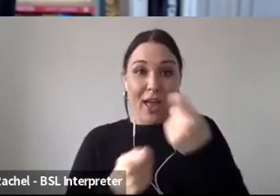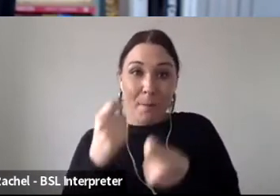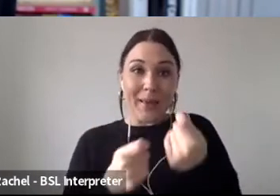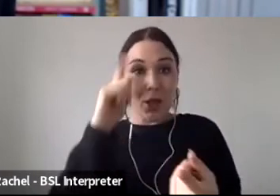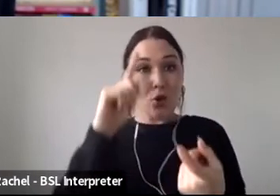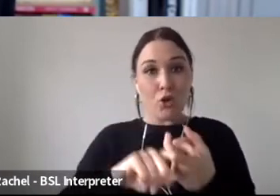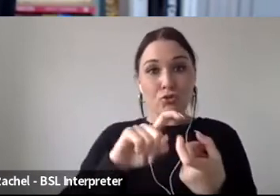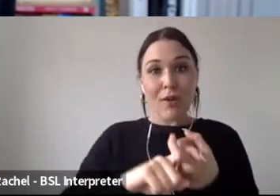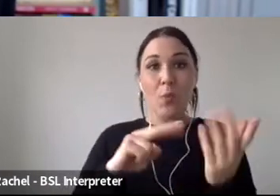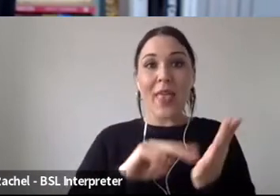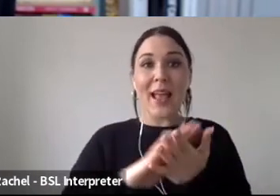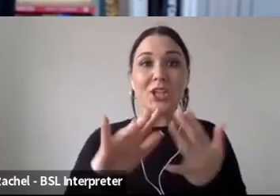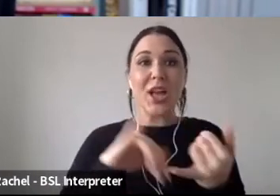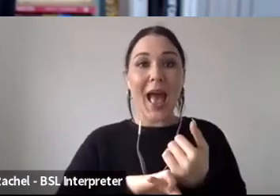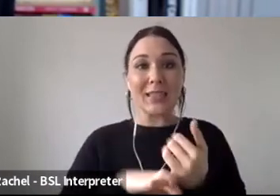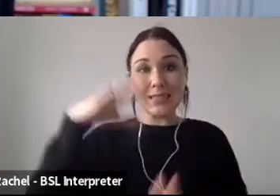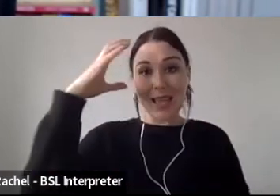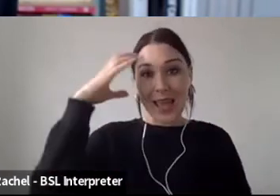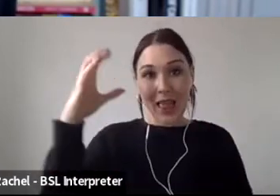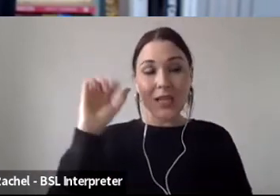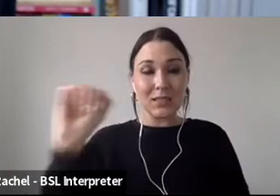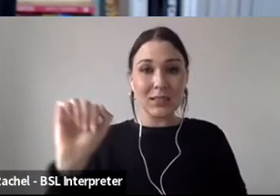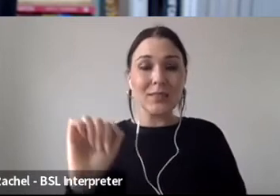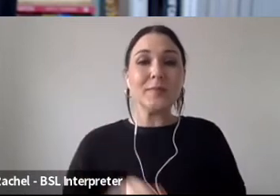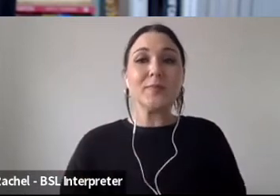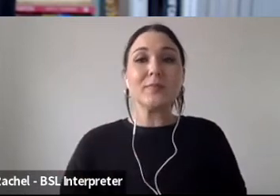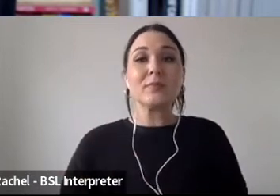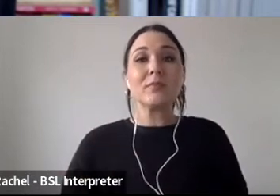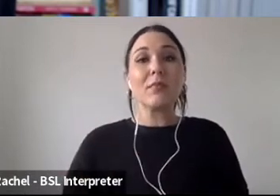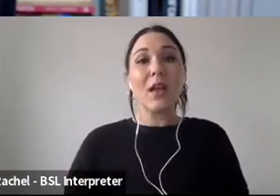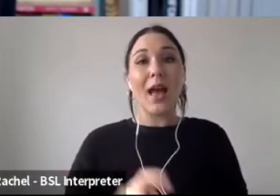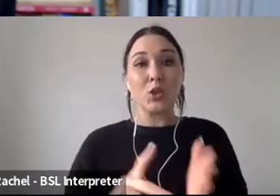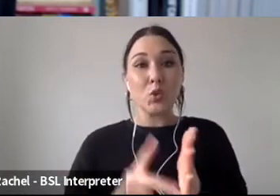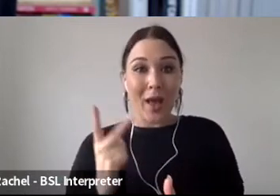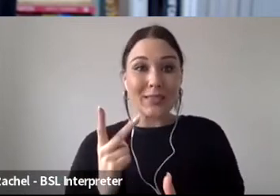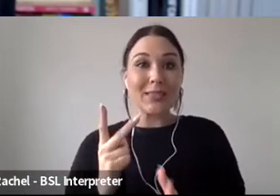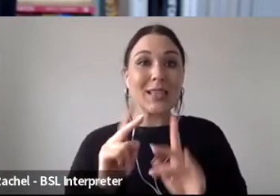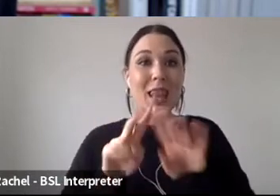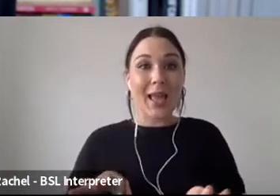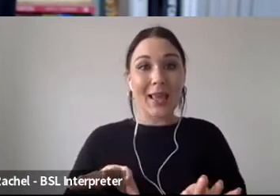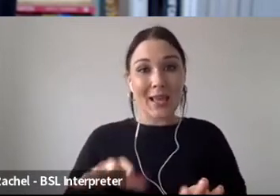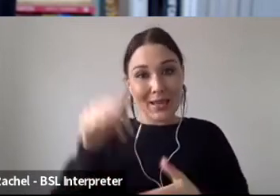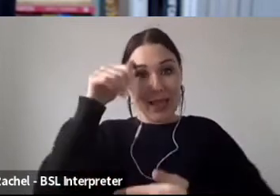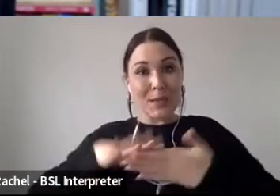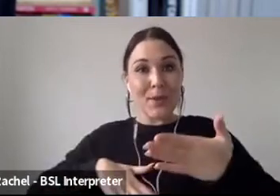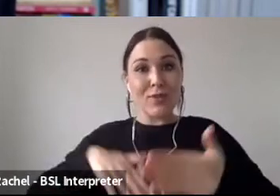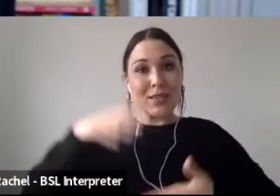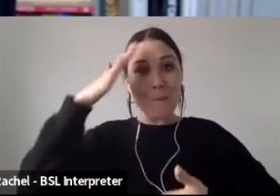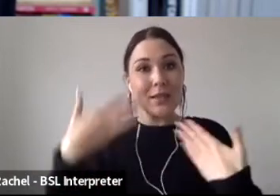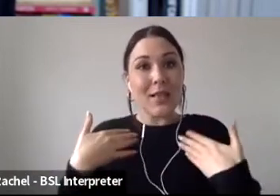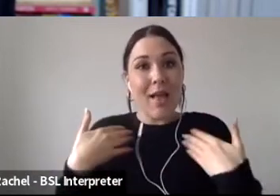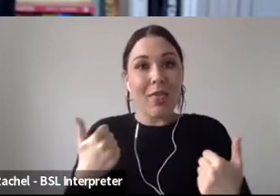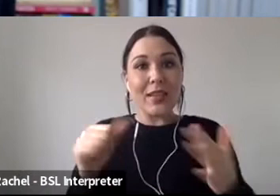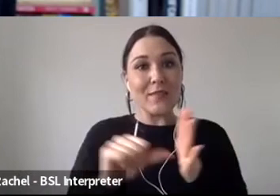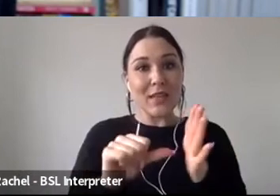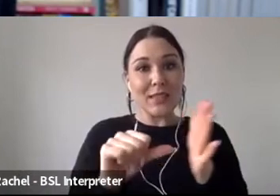that. And we know that deaf people are twice as likely to experience mental health difficulties as hearing people. There's really good